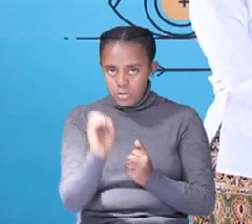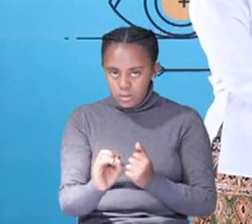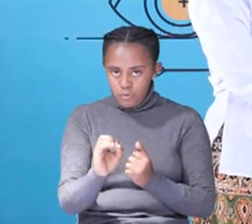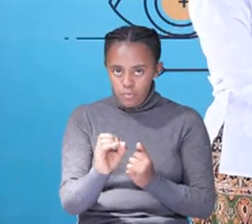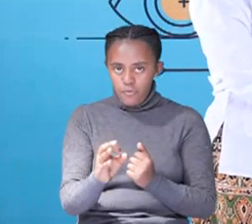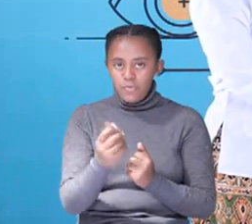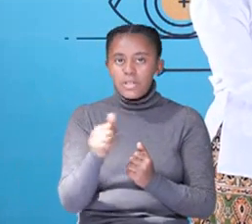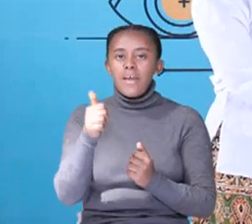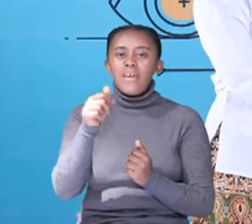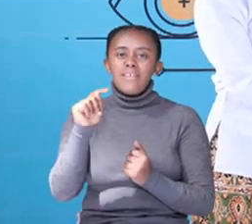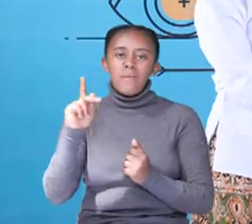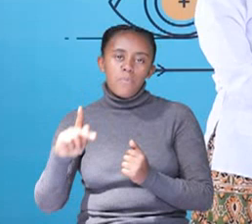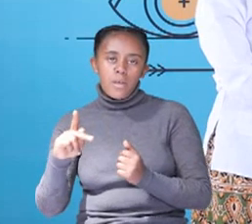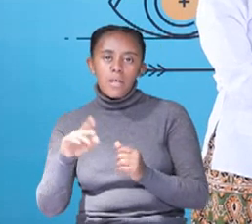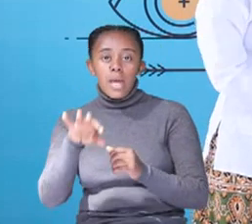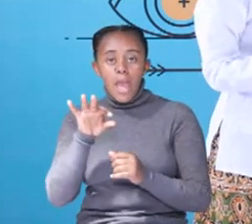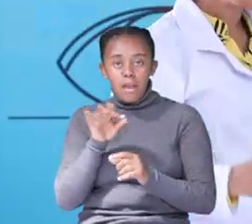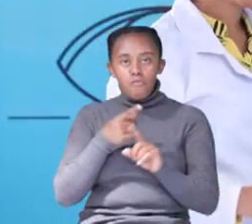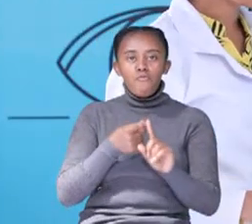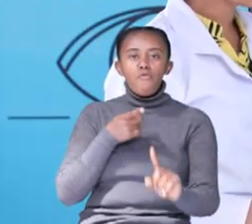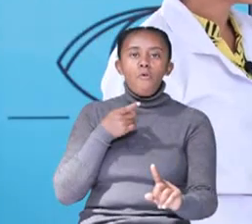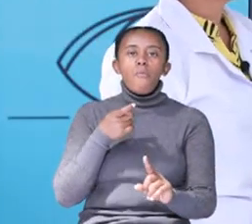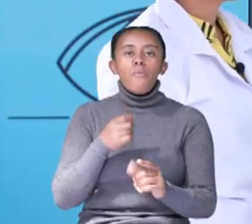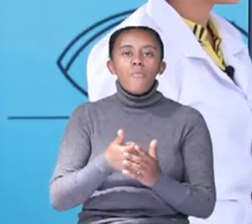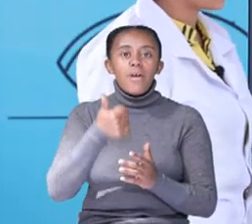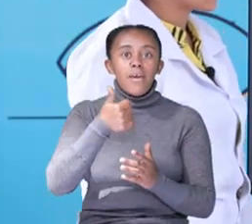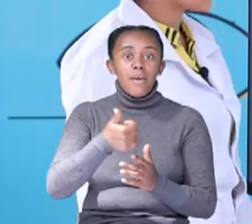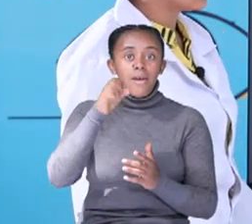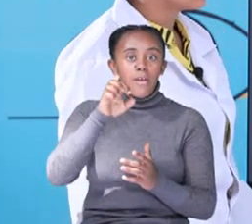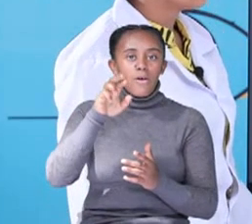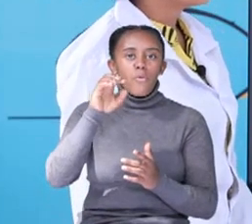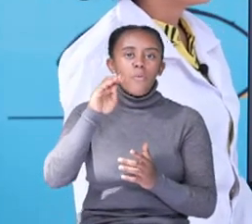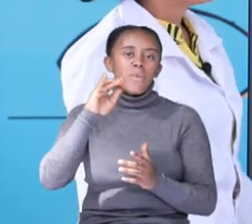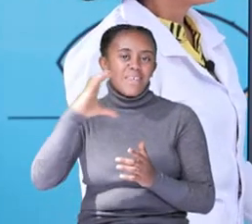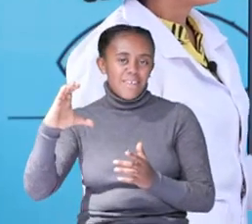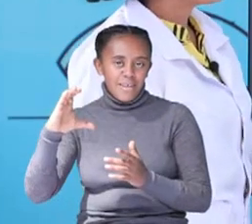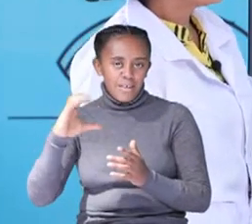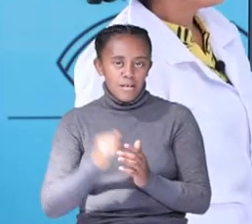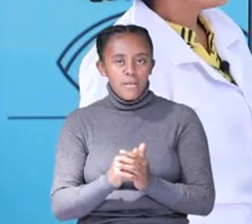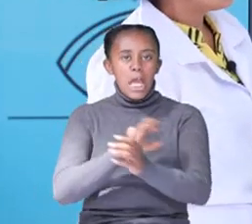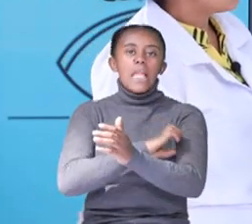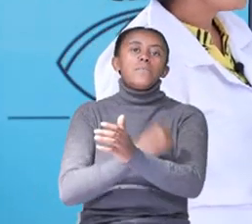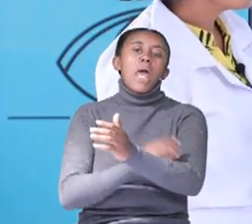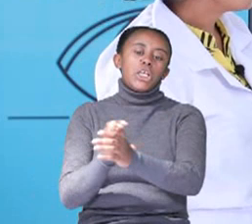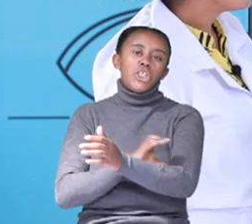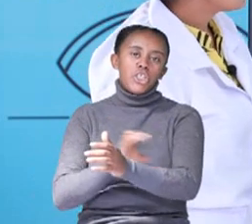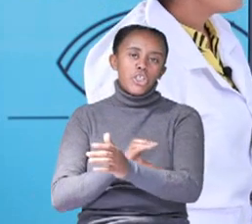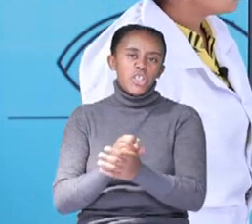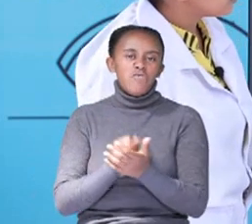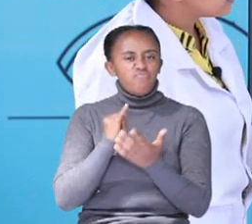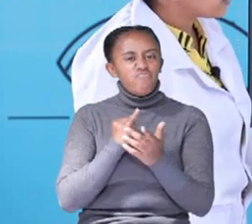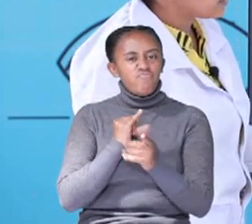of the ATP gained from aerobic respiration. Here, I'm not